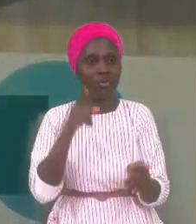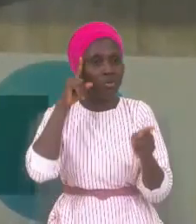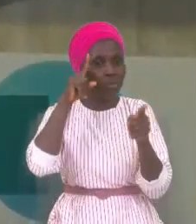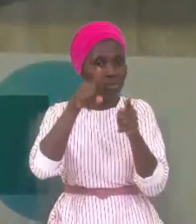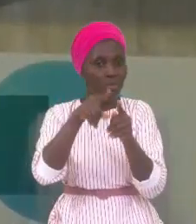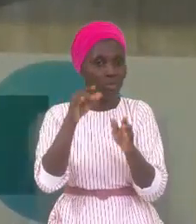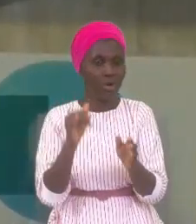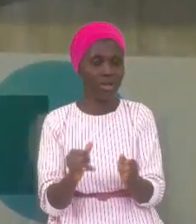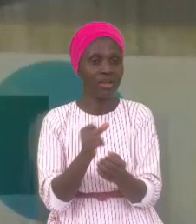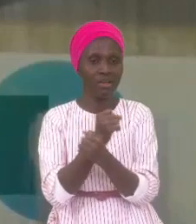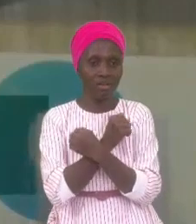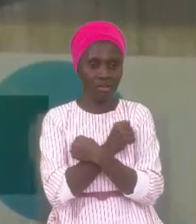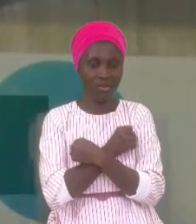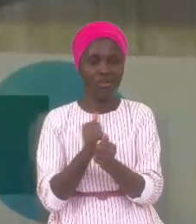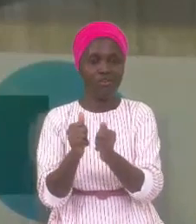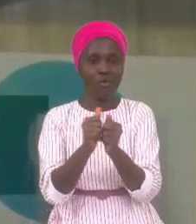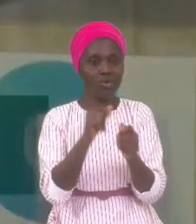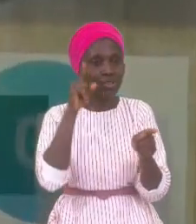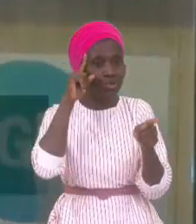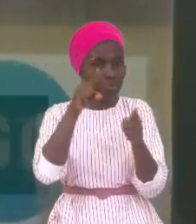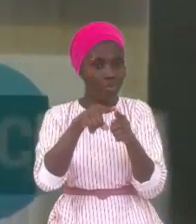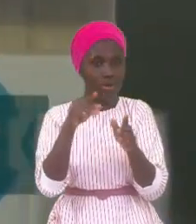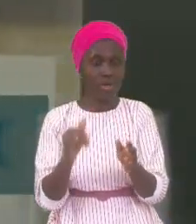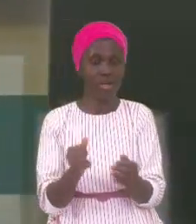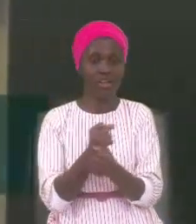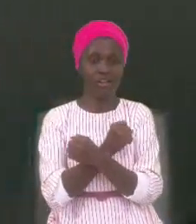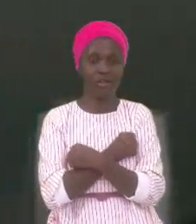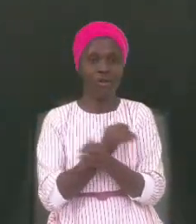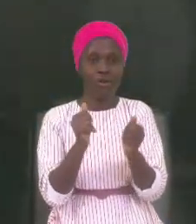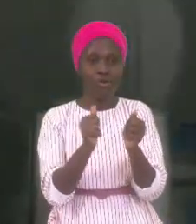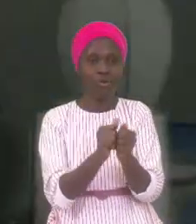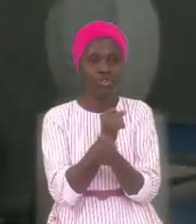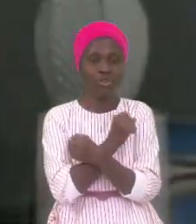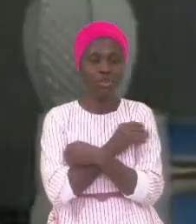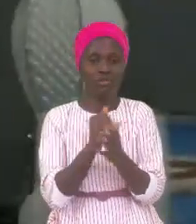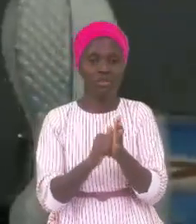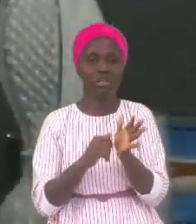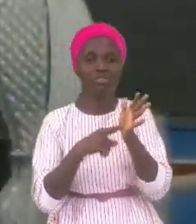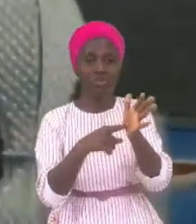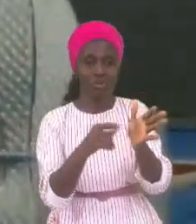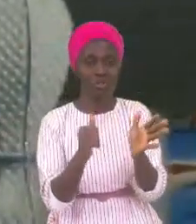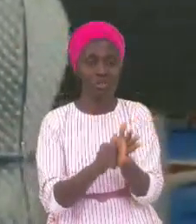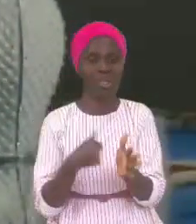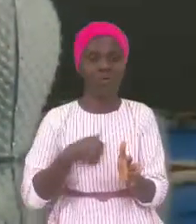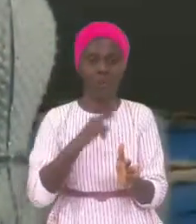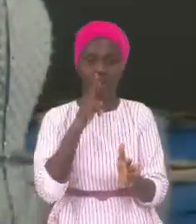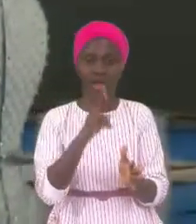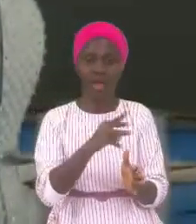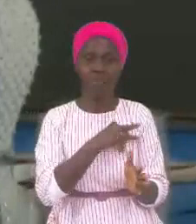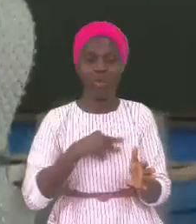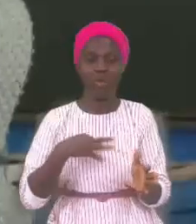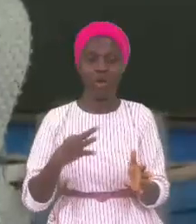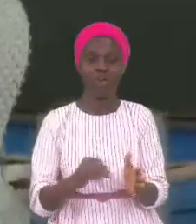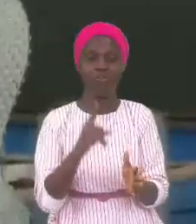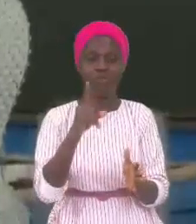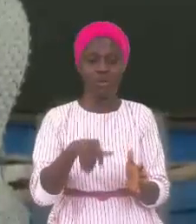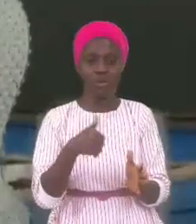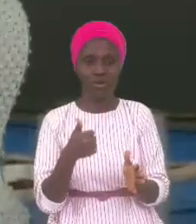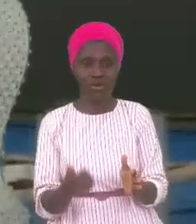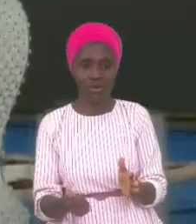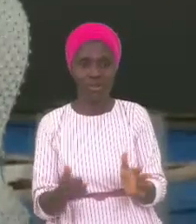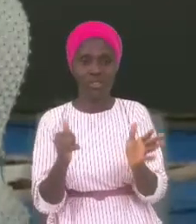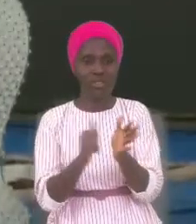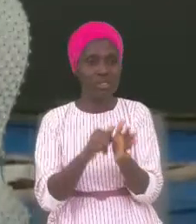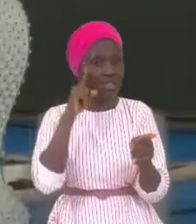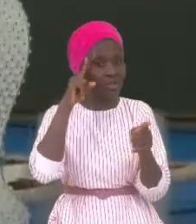with brotherly love, with love that shows we're members one of the same body. By the way, that word brotherly